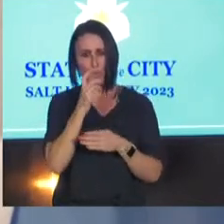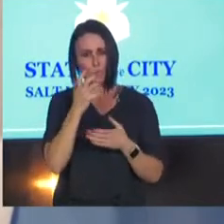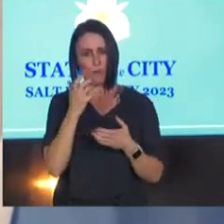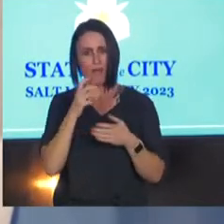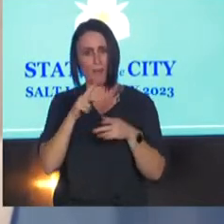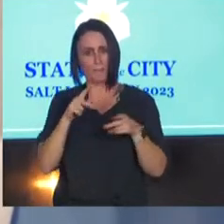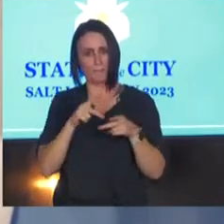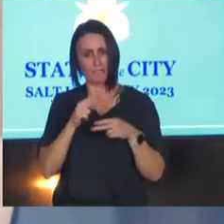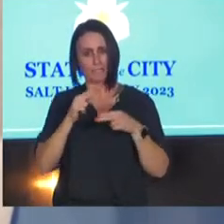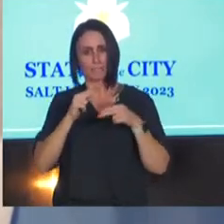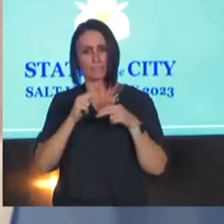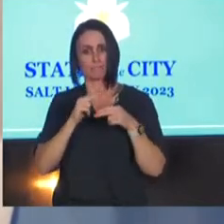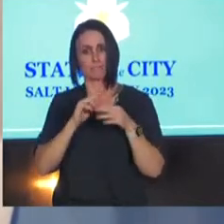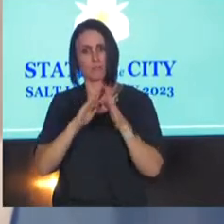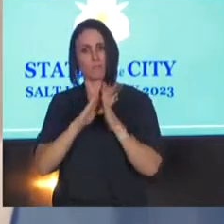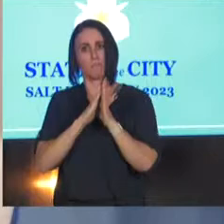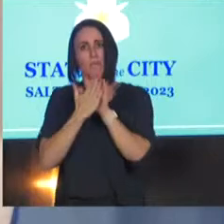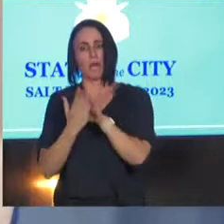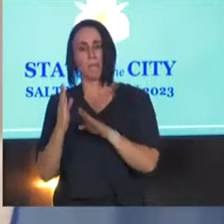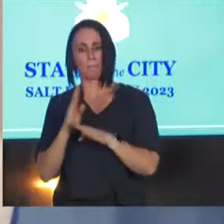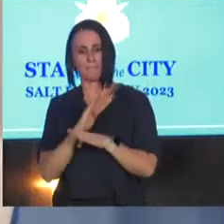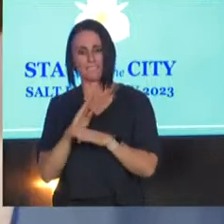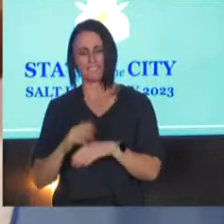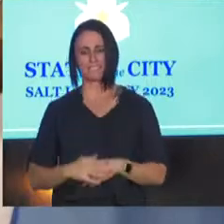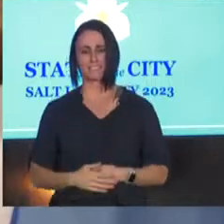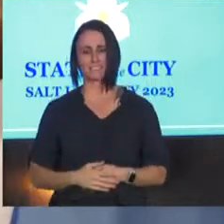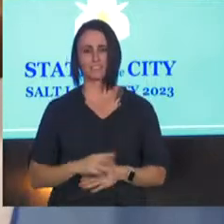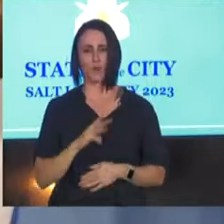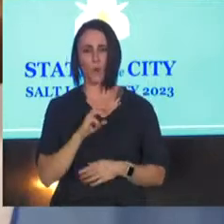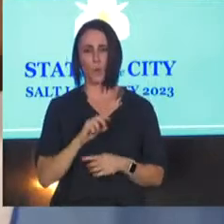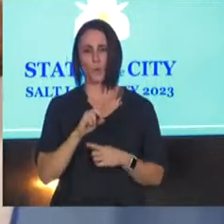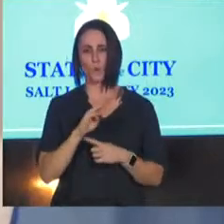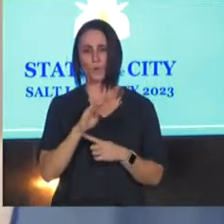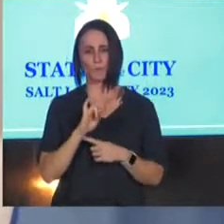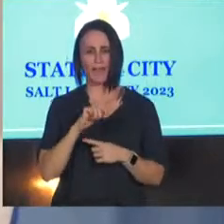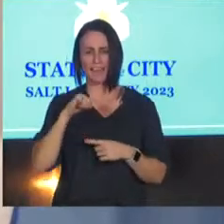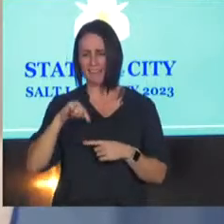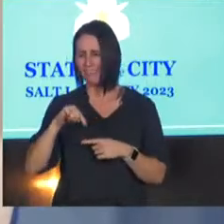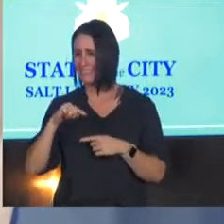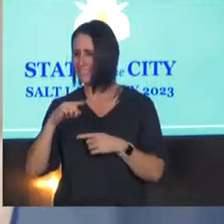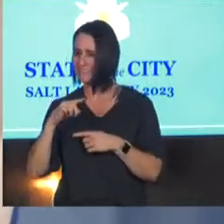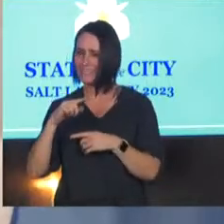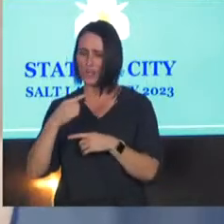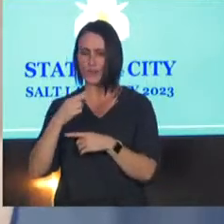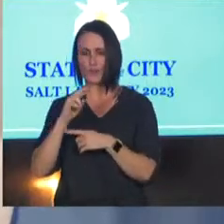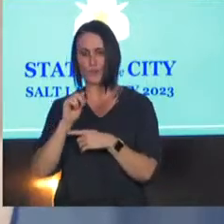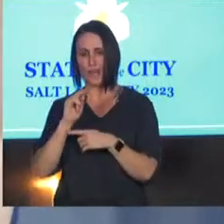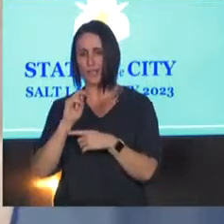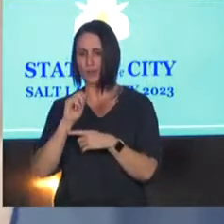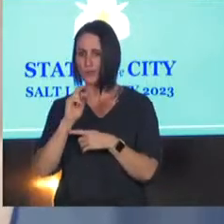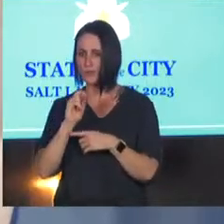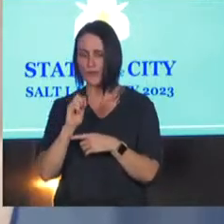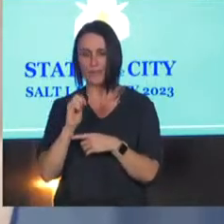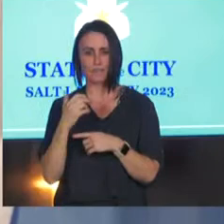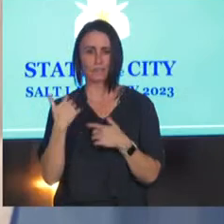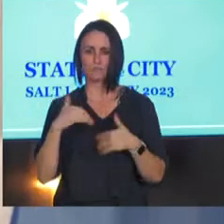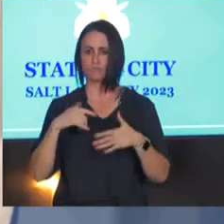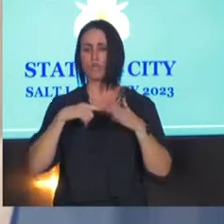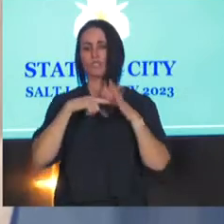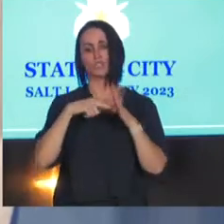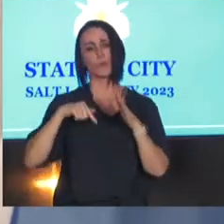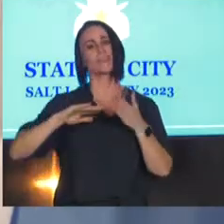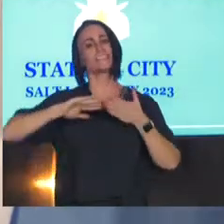to grow their businesses. Woodbine, the Granary District as a whole, these spaces are emblematic of our